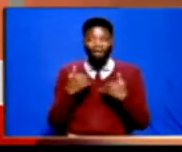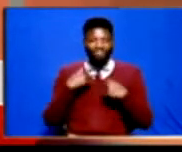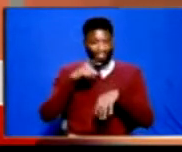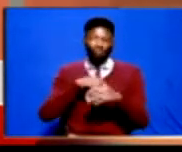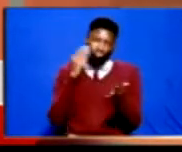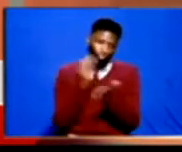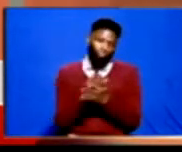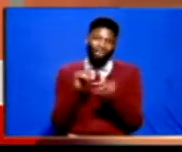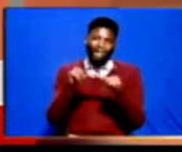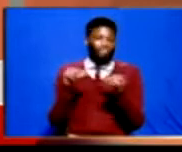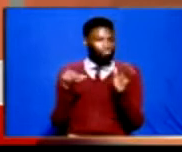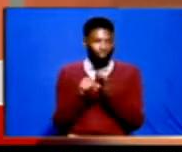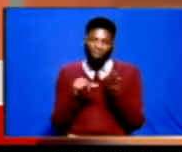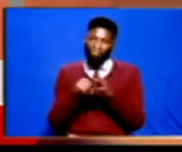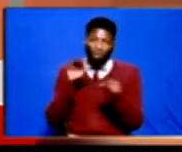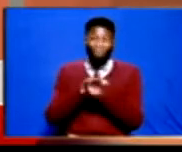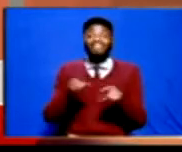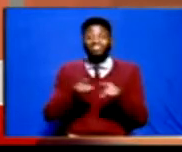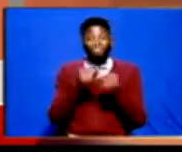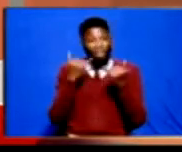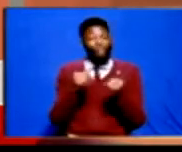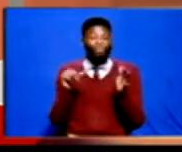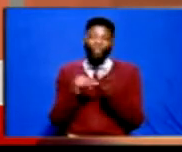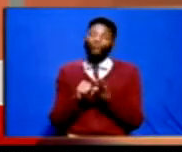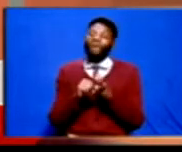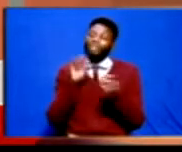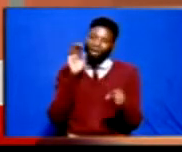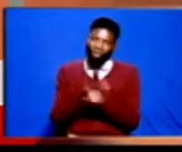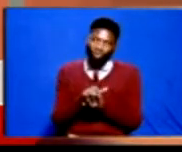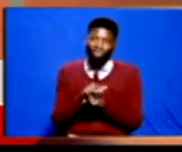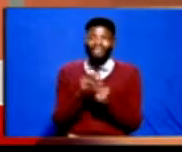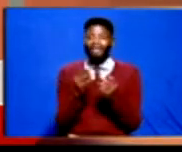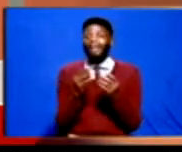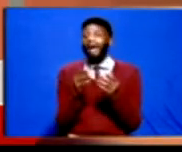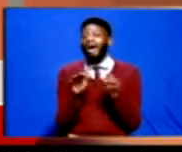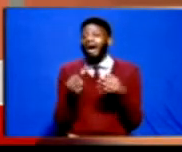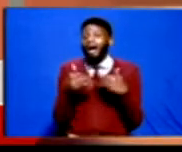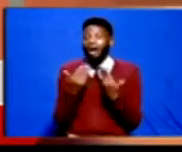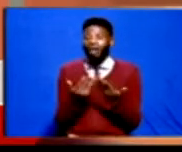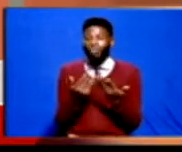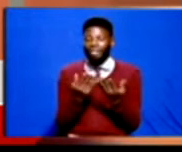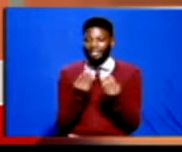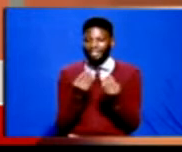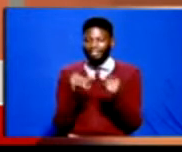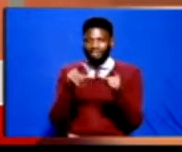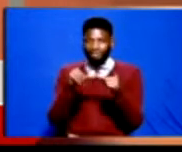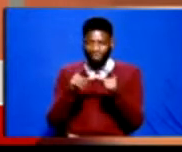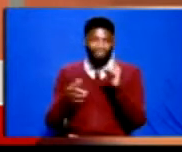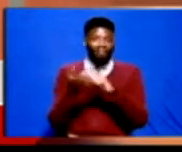is a big issue even as we speak right now. The ease of acquisition of licenses is still a bit more